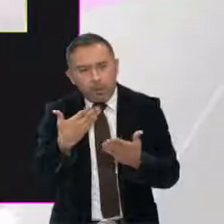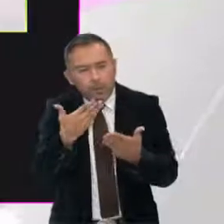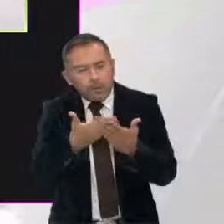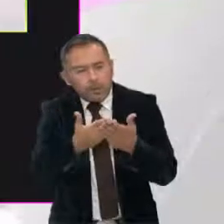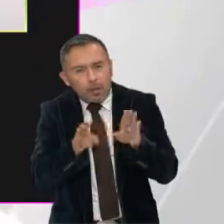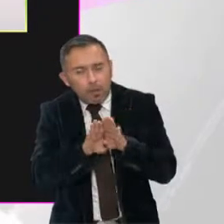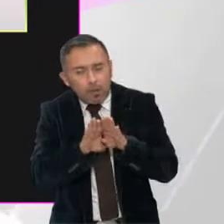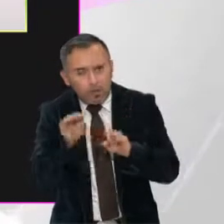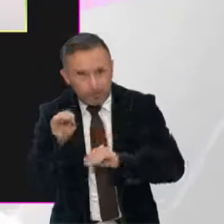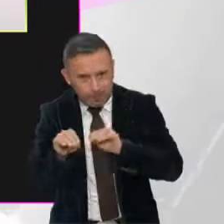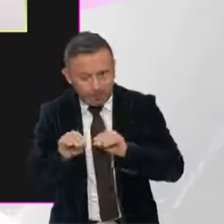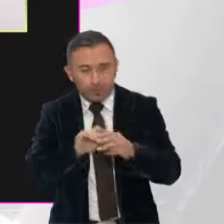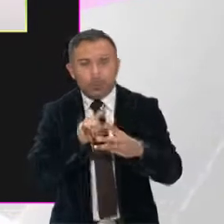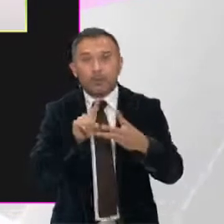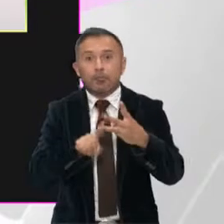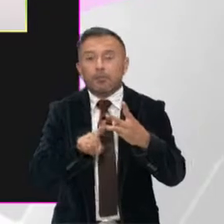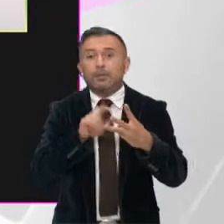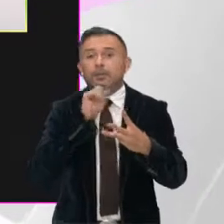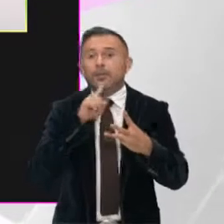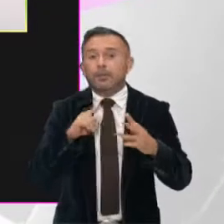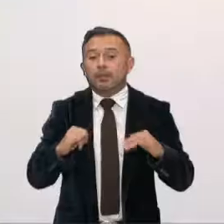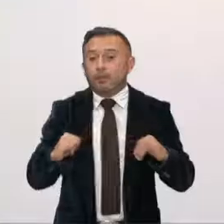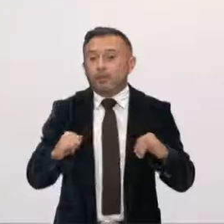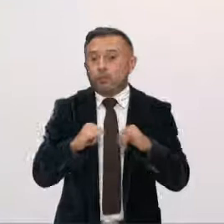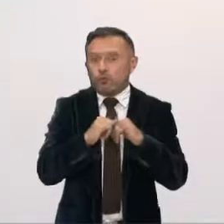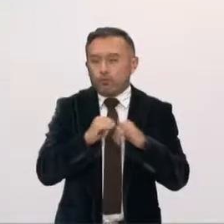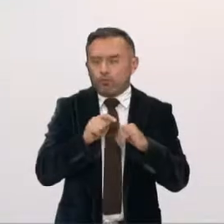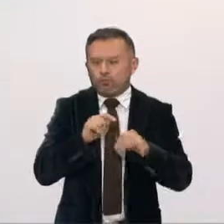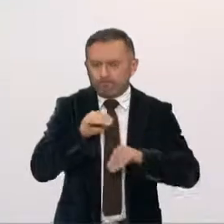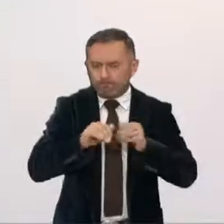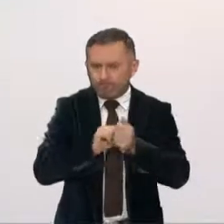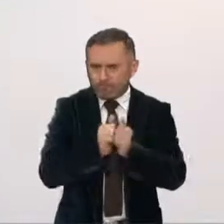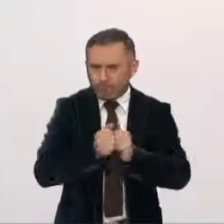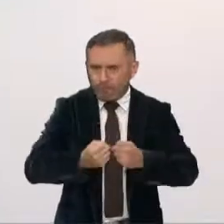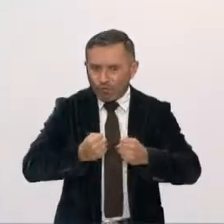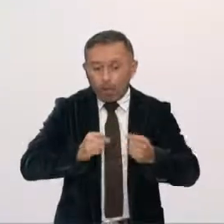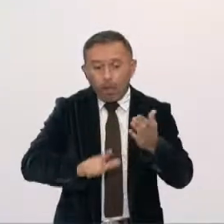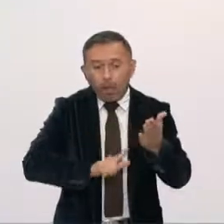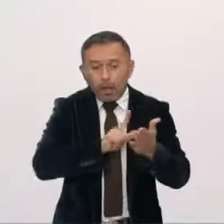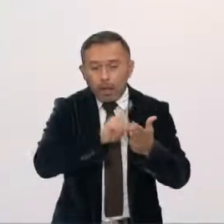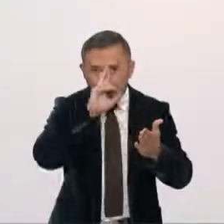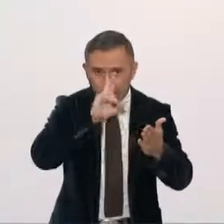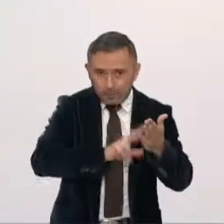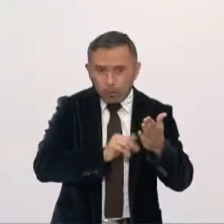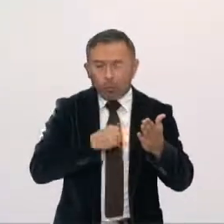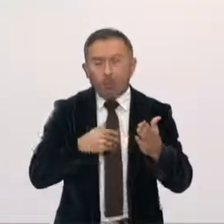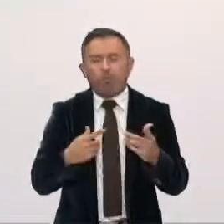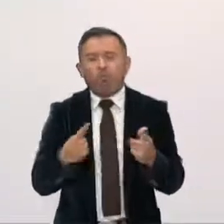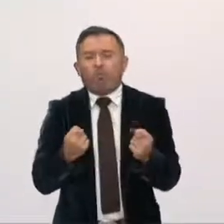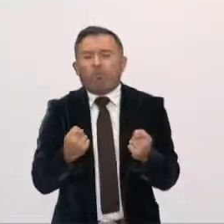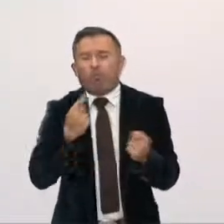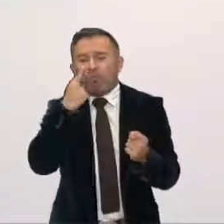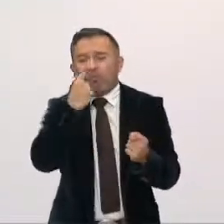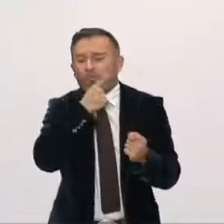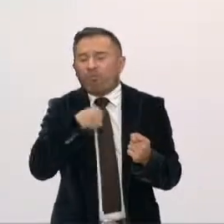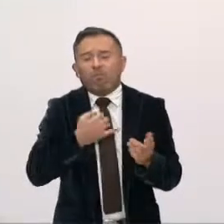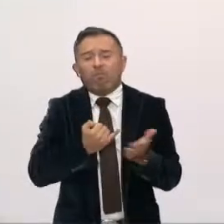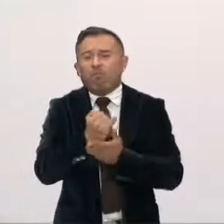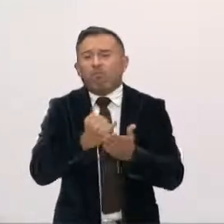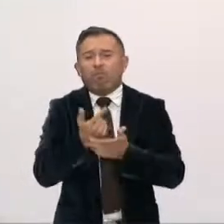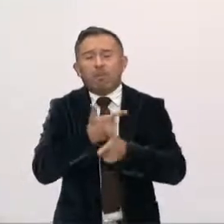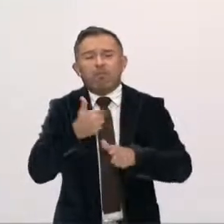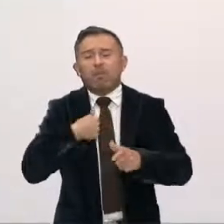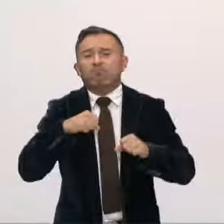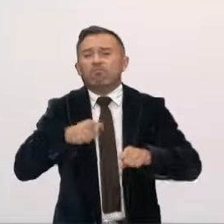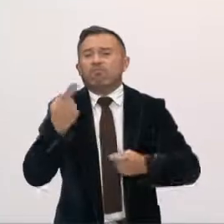national level. And 3rd, to consolidate the institutional strengthening through respect to law.